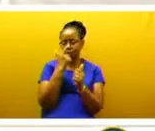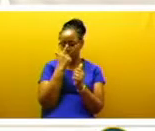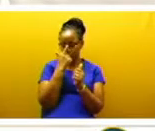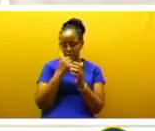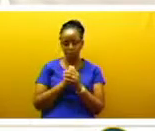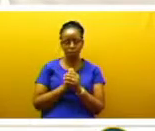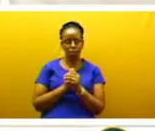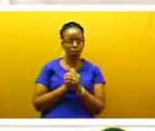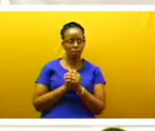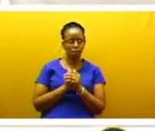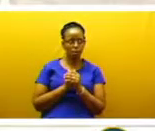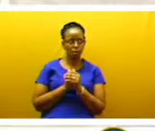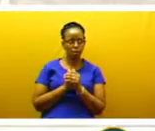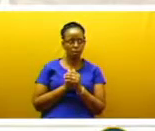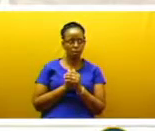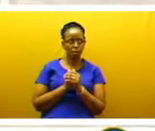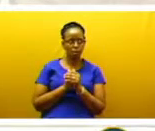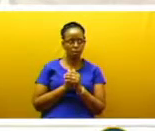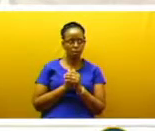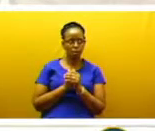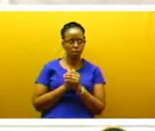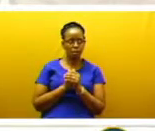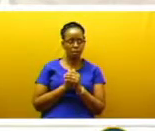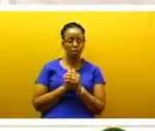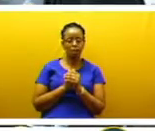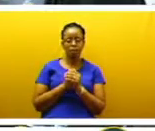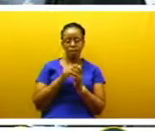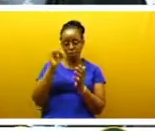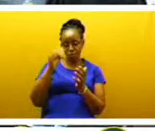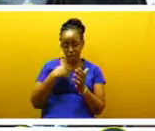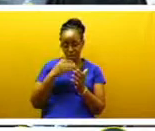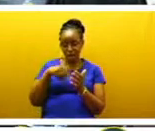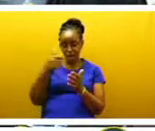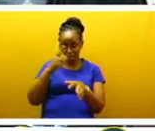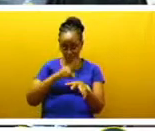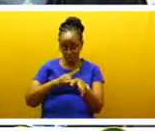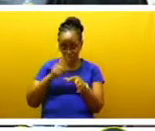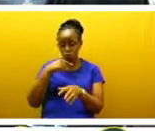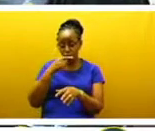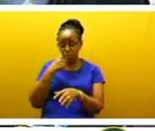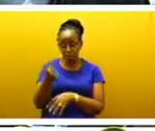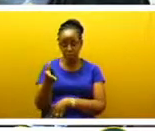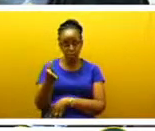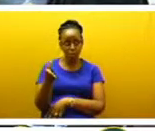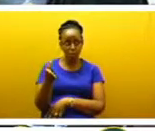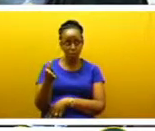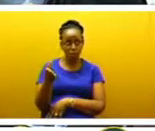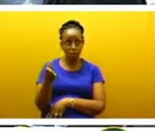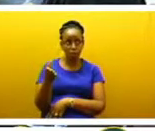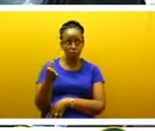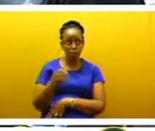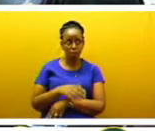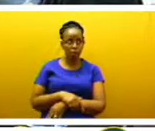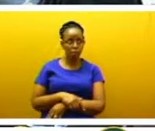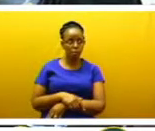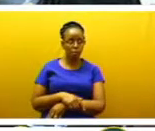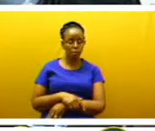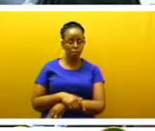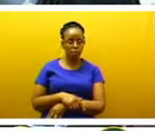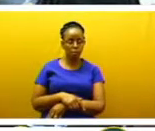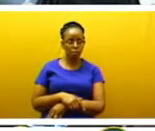Unless, of course, there will be another opportunity for us to make a few comments. They will? Or then stop